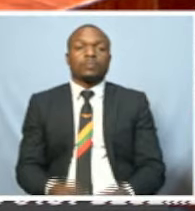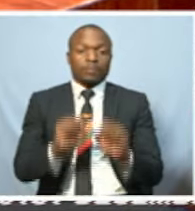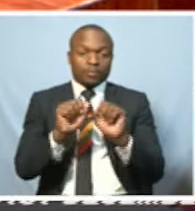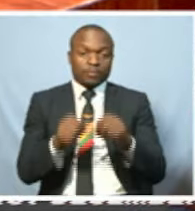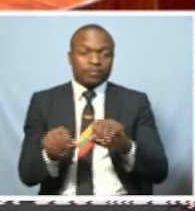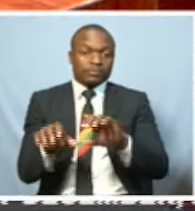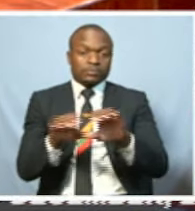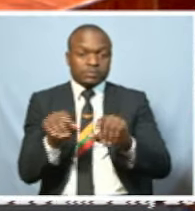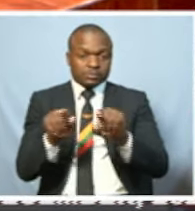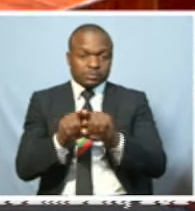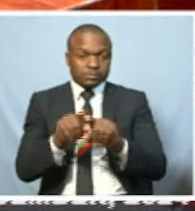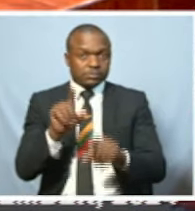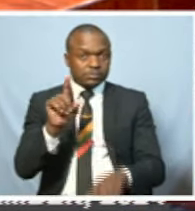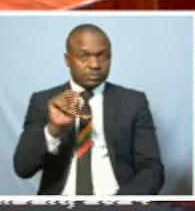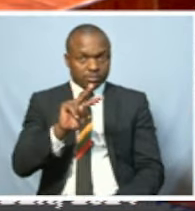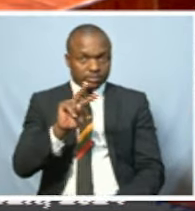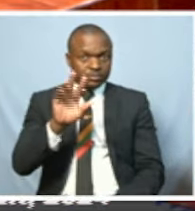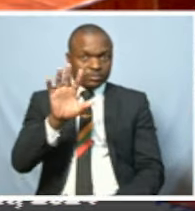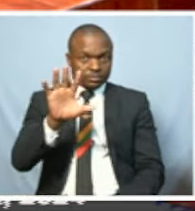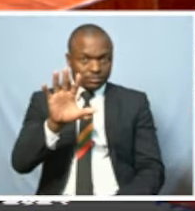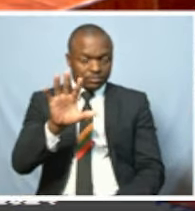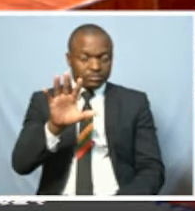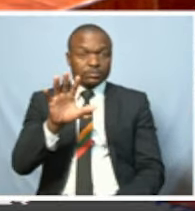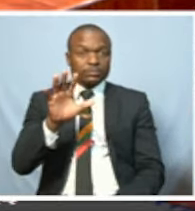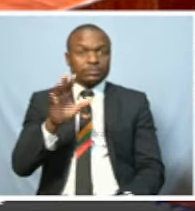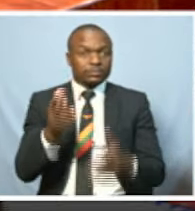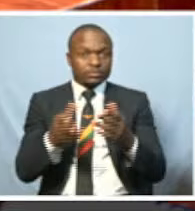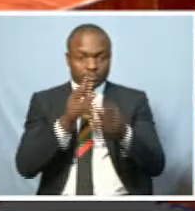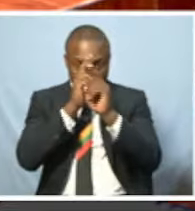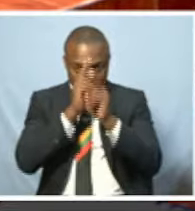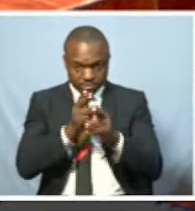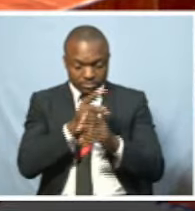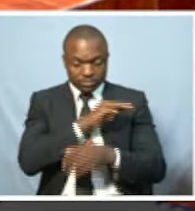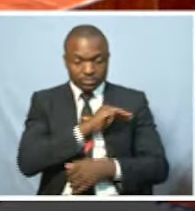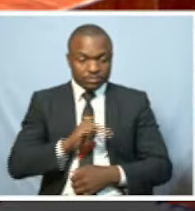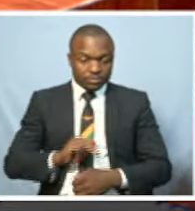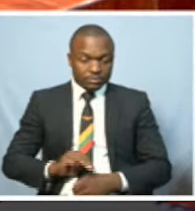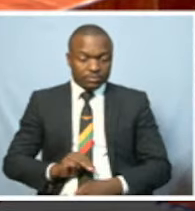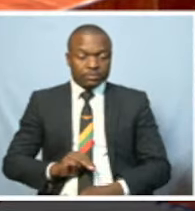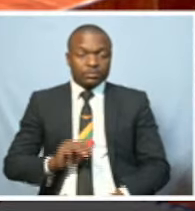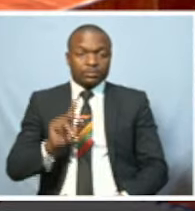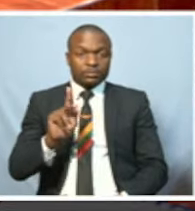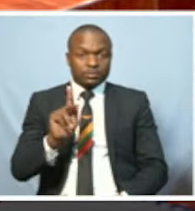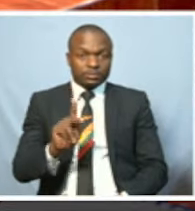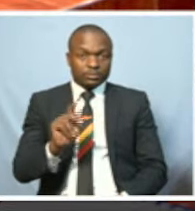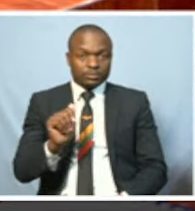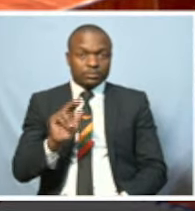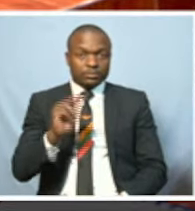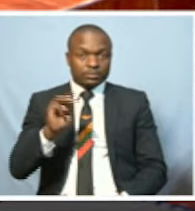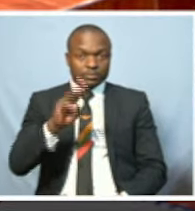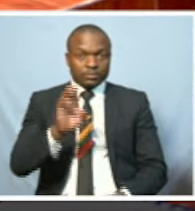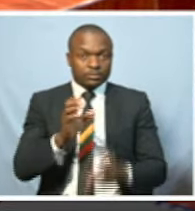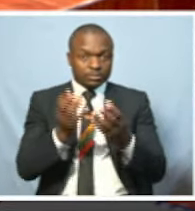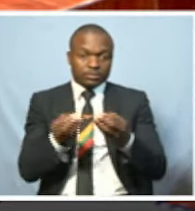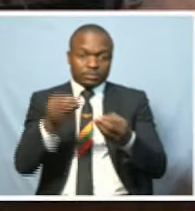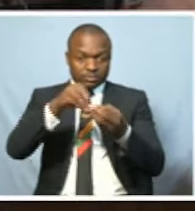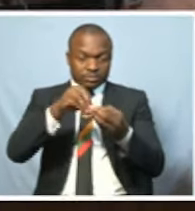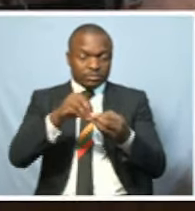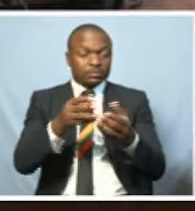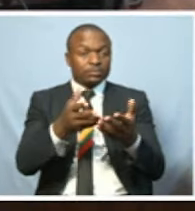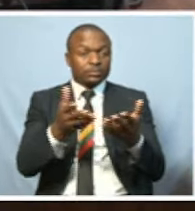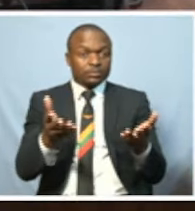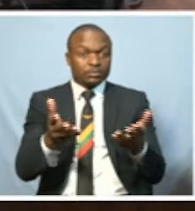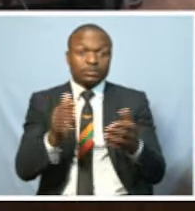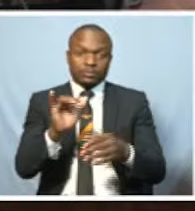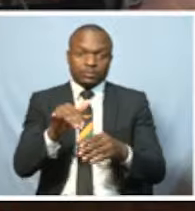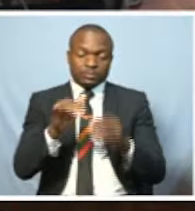same for 2025. Unless the Honorable Member of Parliament for Kaumbwe wants to add. Yes,